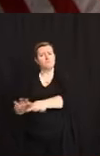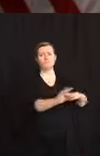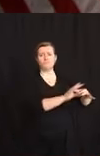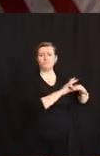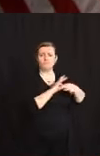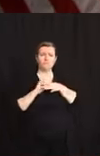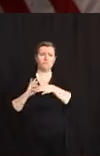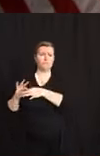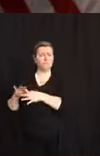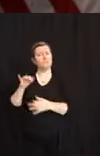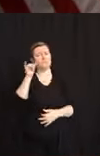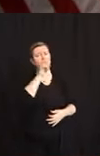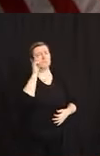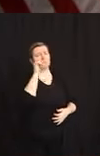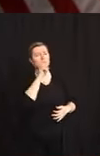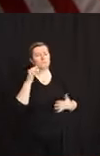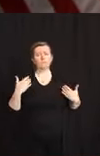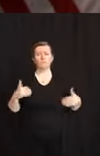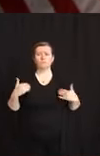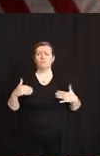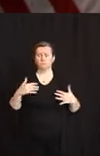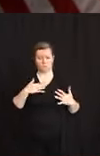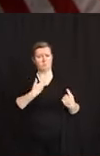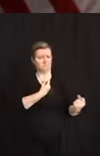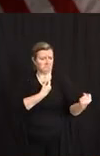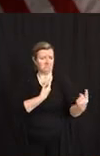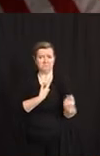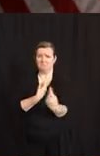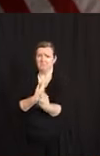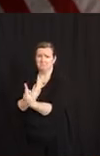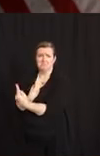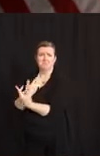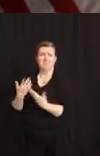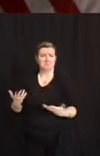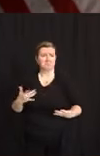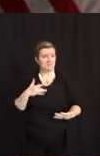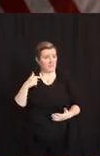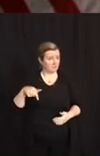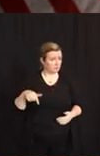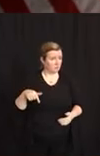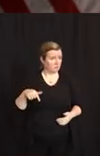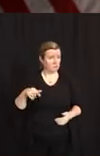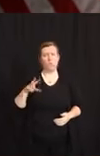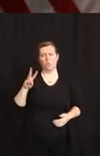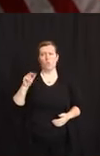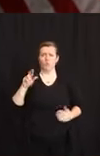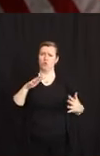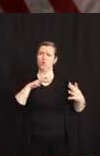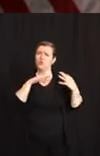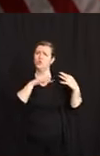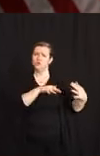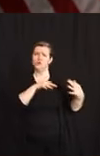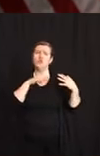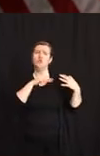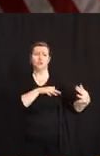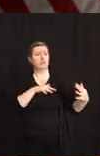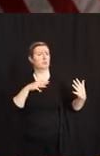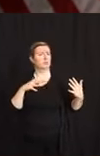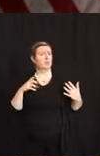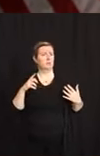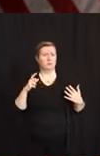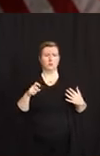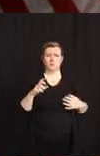People overwhelmingly get this is war, and we have to do unusual things, including this bonding that's